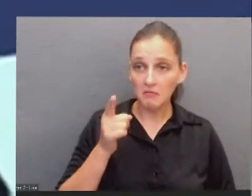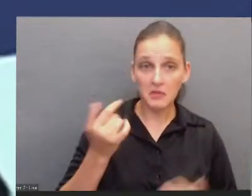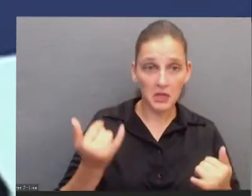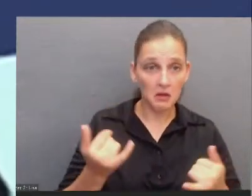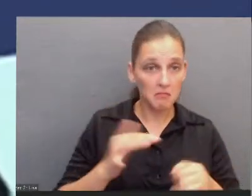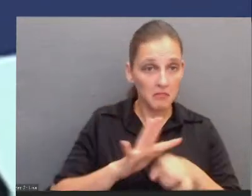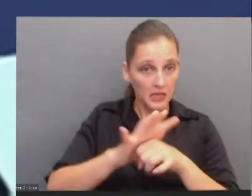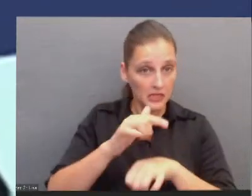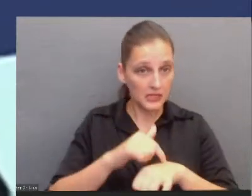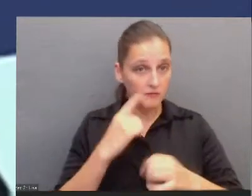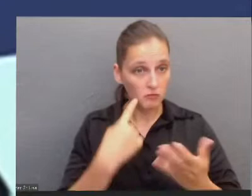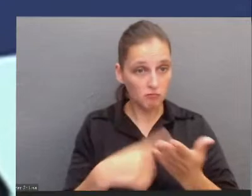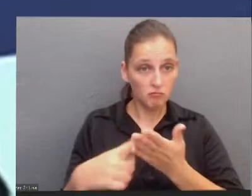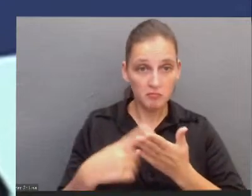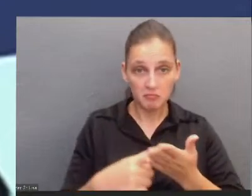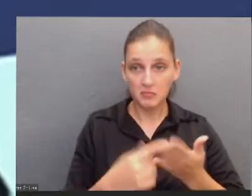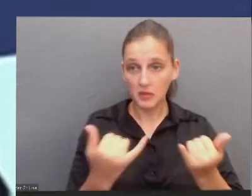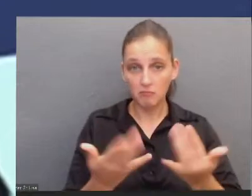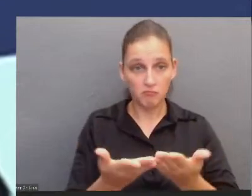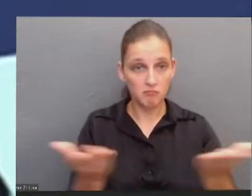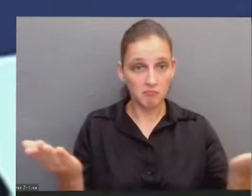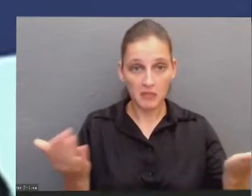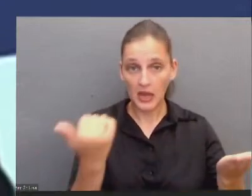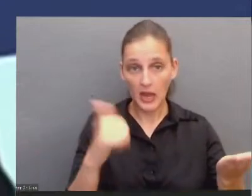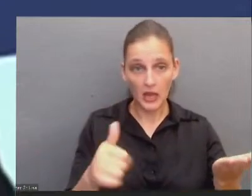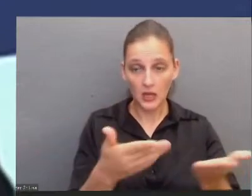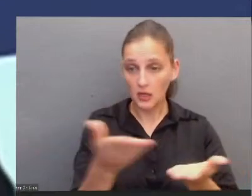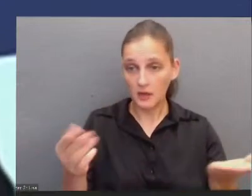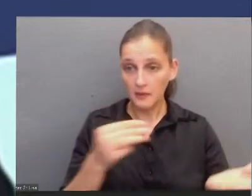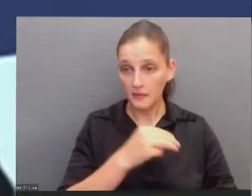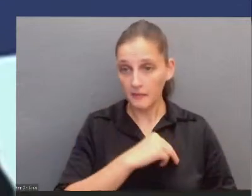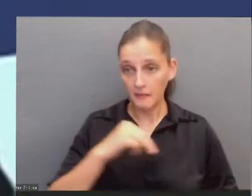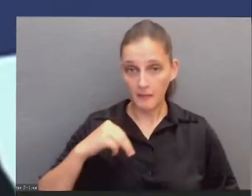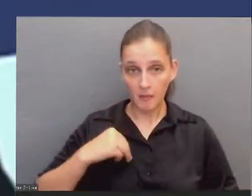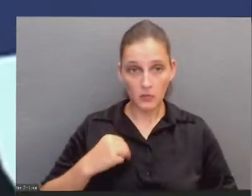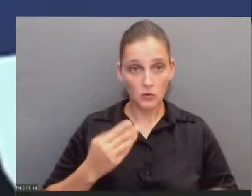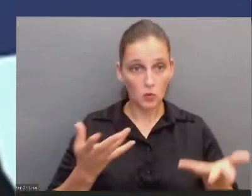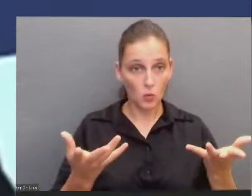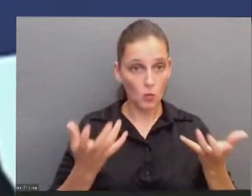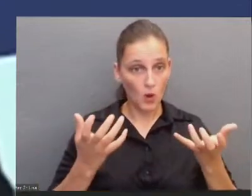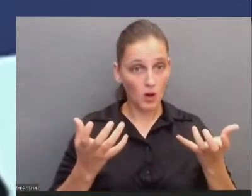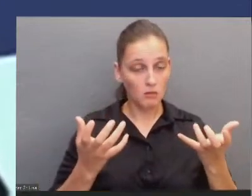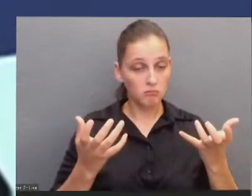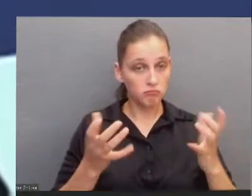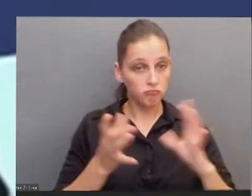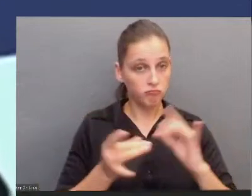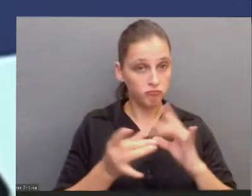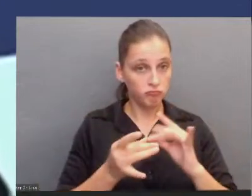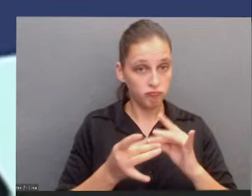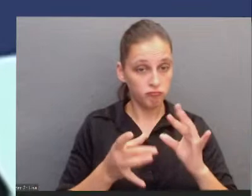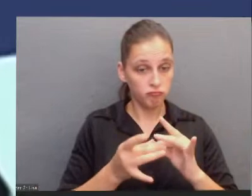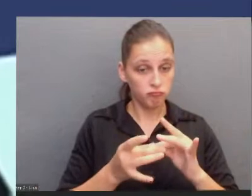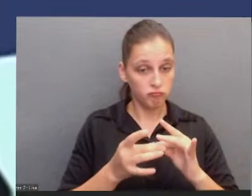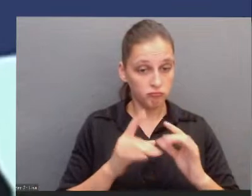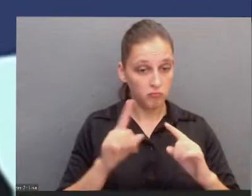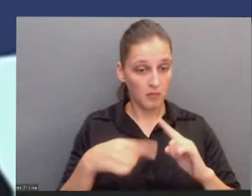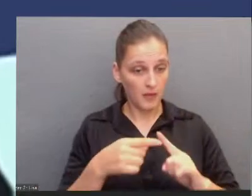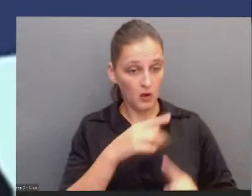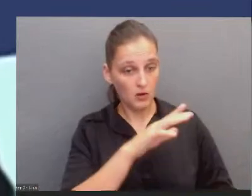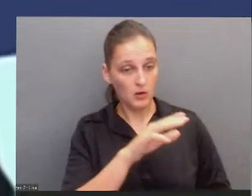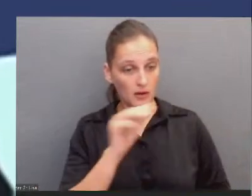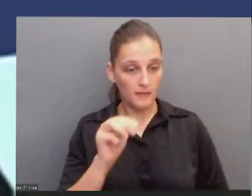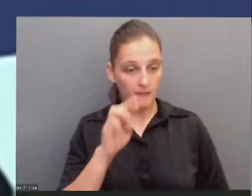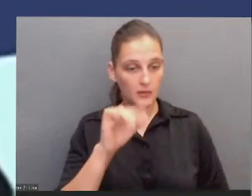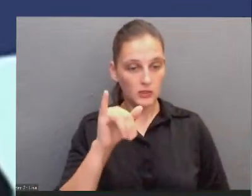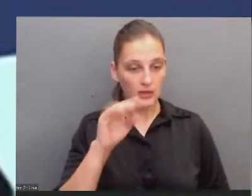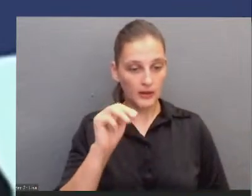discussion and these items. I open the floor now to any task force members who might want to offer a comment regarding Mr. Imperato's